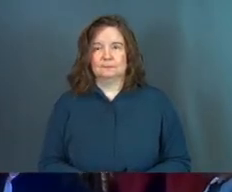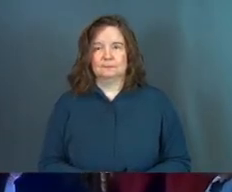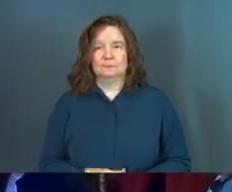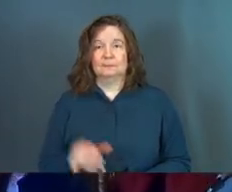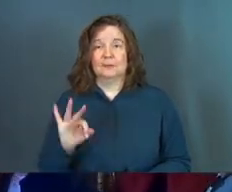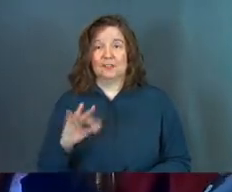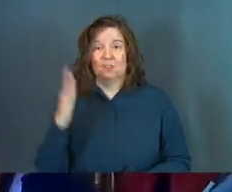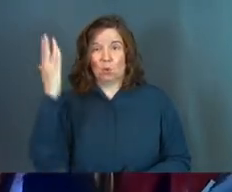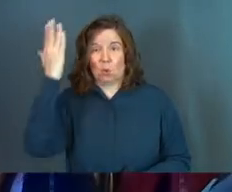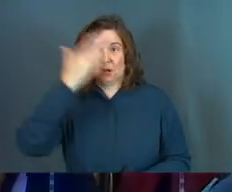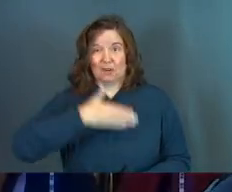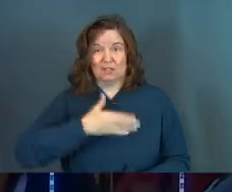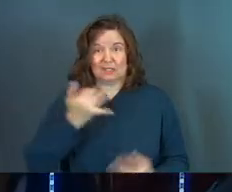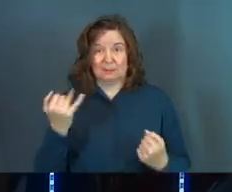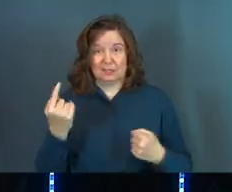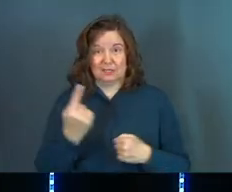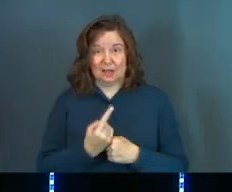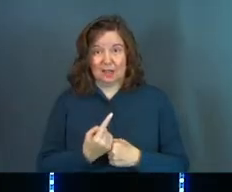if you're invisible today,